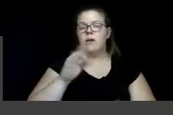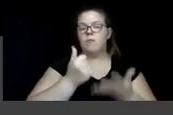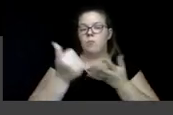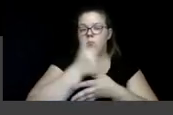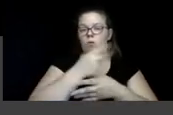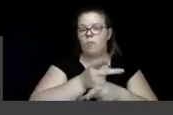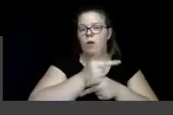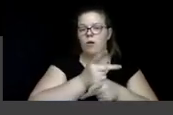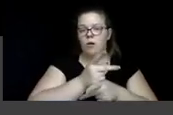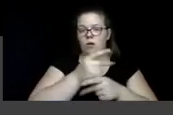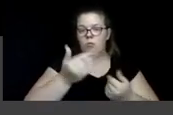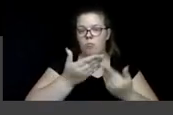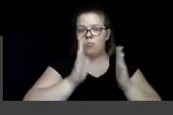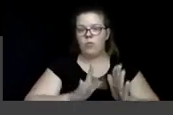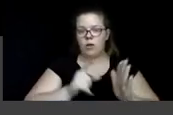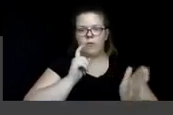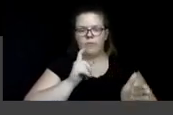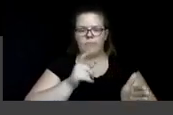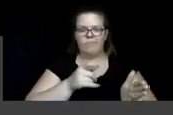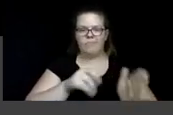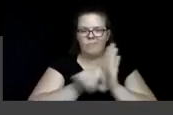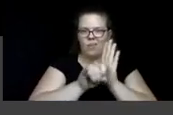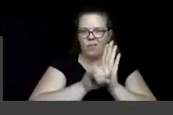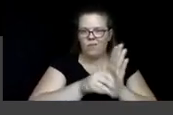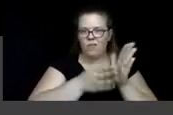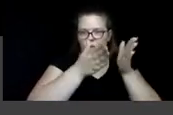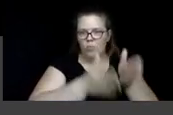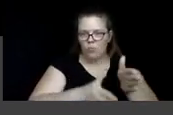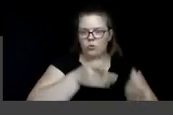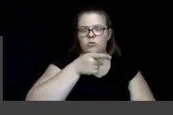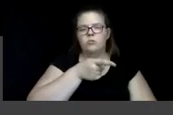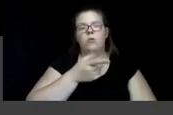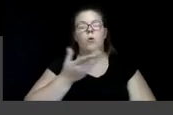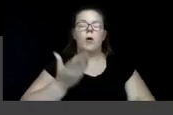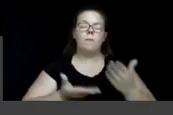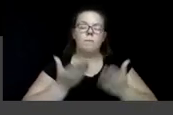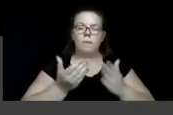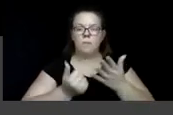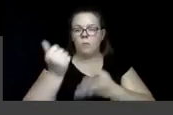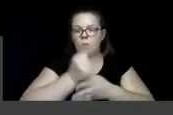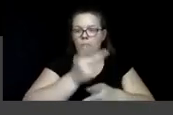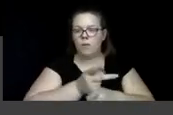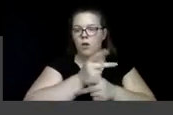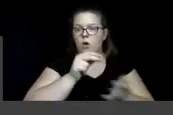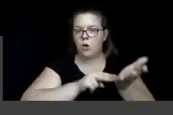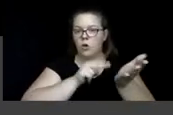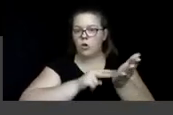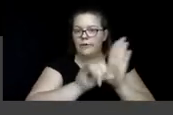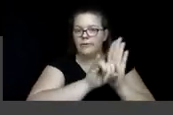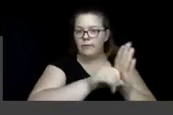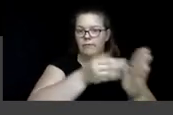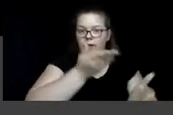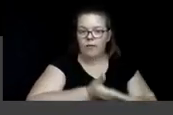provider identified them, if the primary care nurse identified them, or if someone coming out, perhaps the